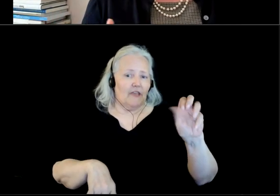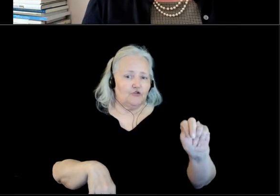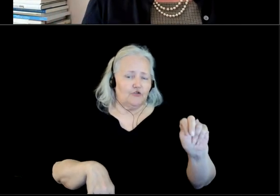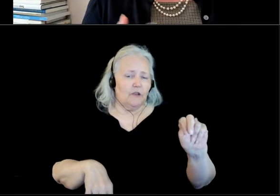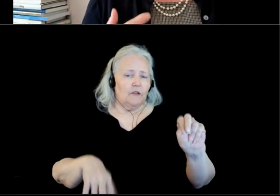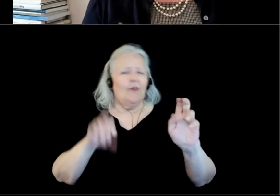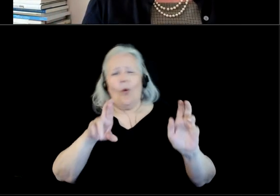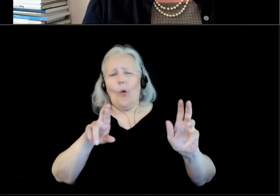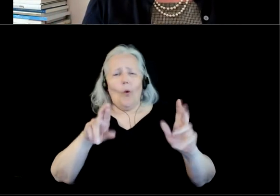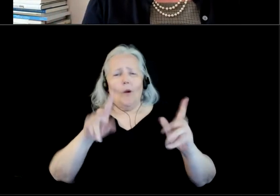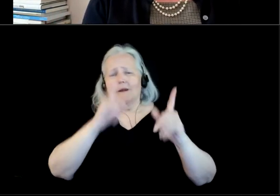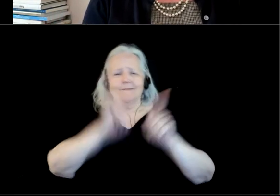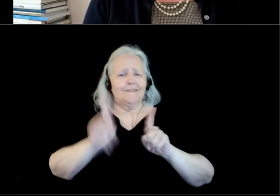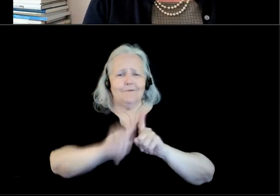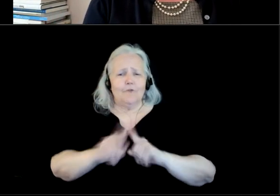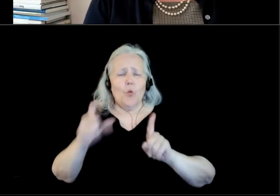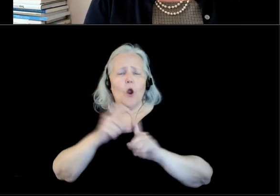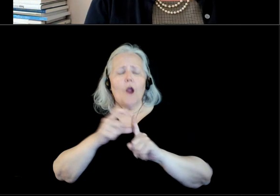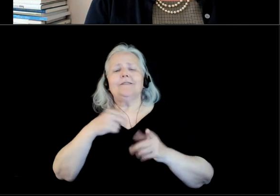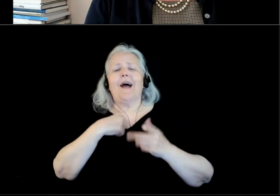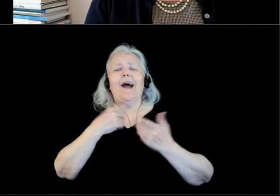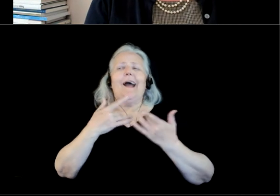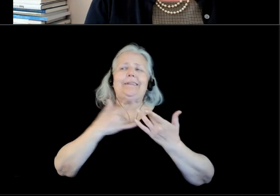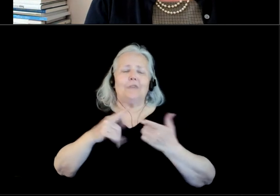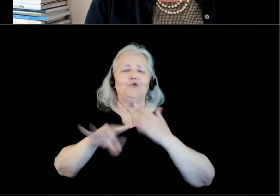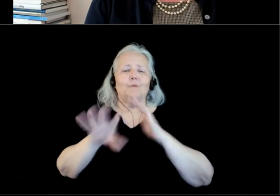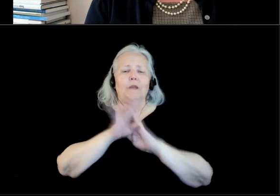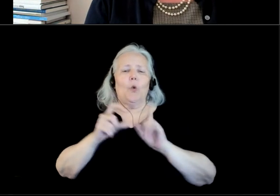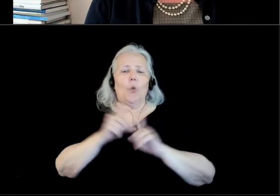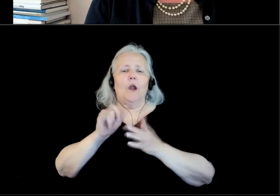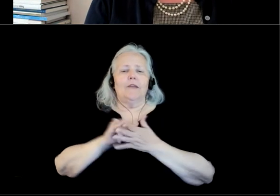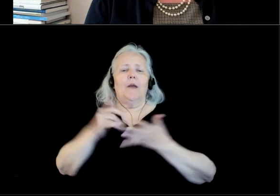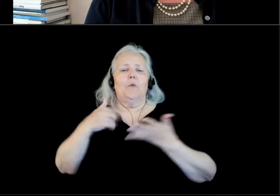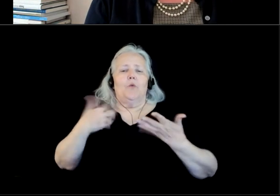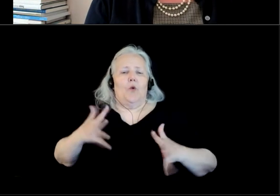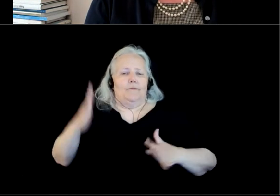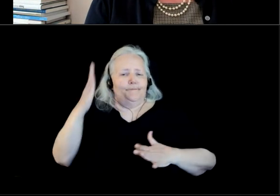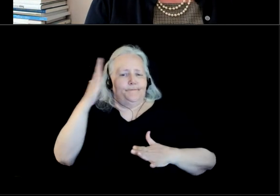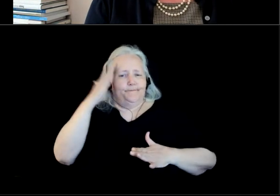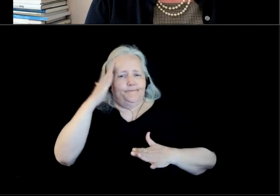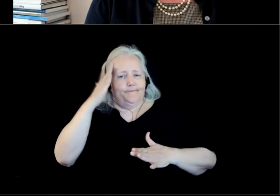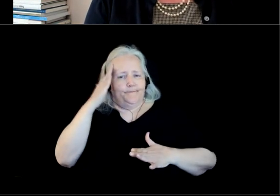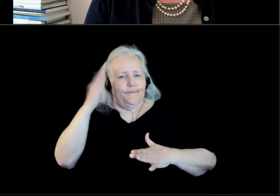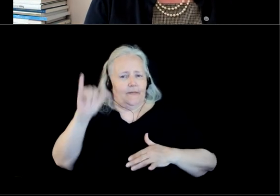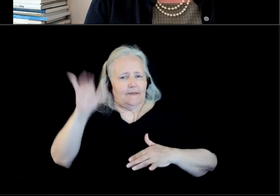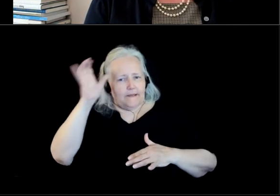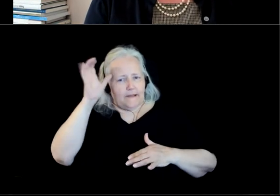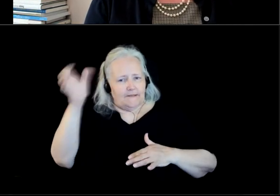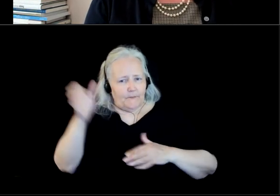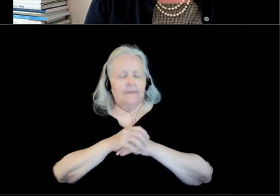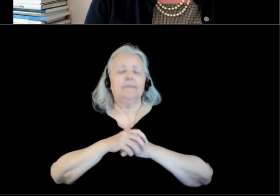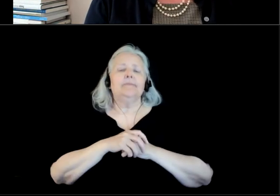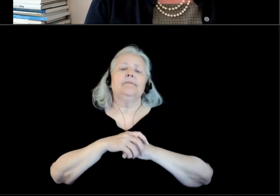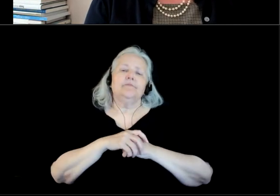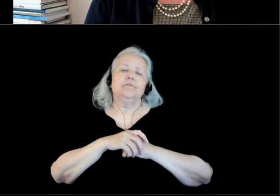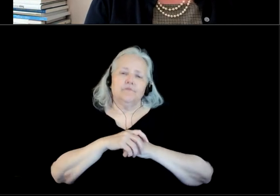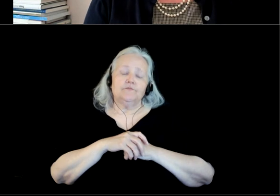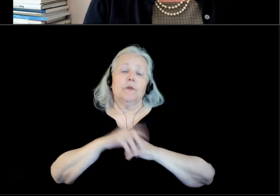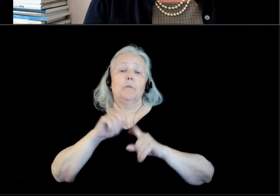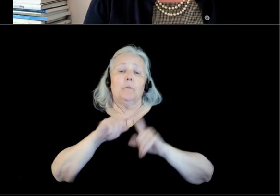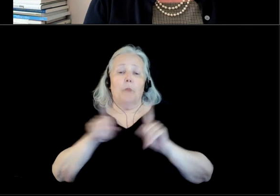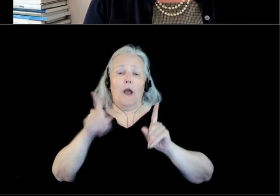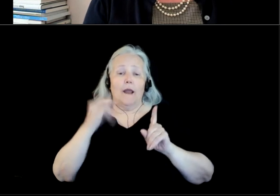I'm trying to go with a familiar, but I am not, by using that definition, I